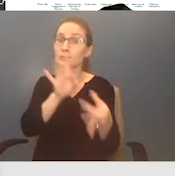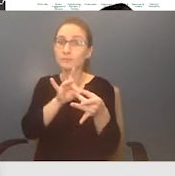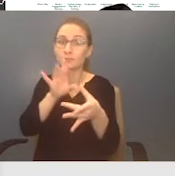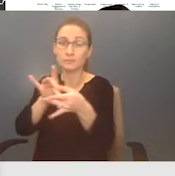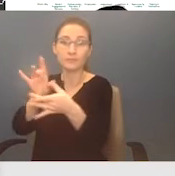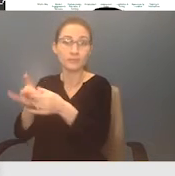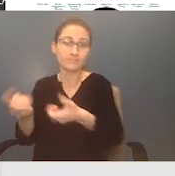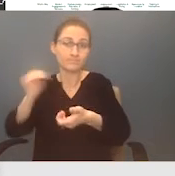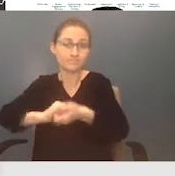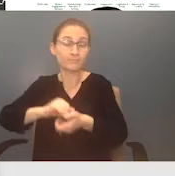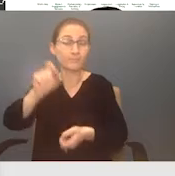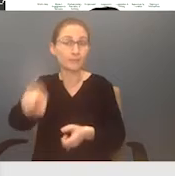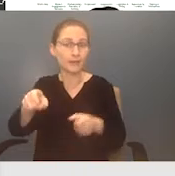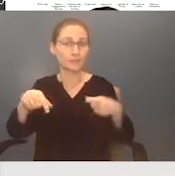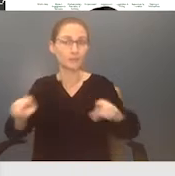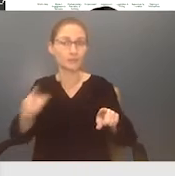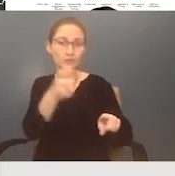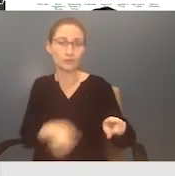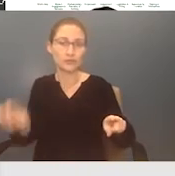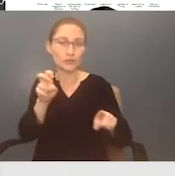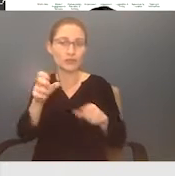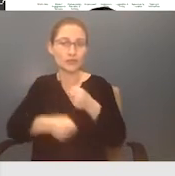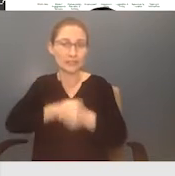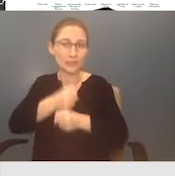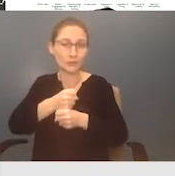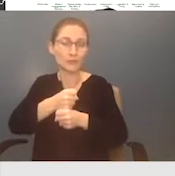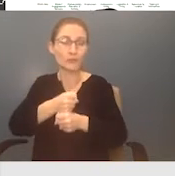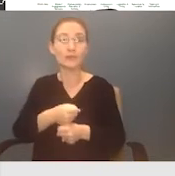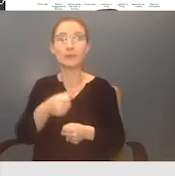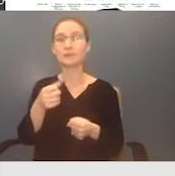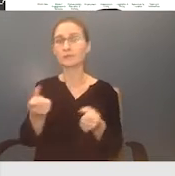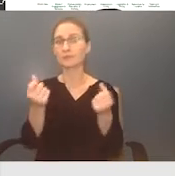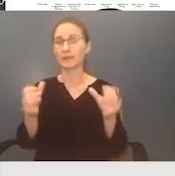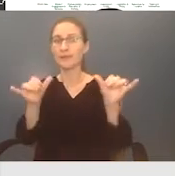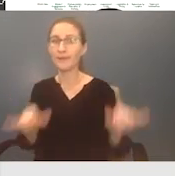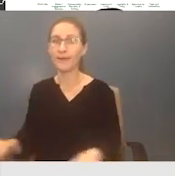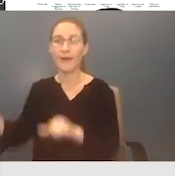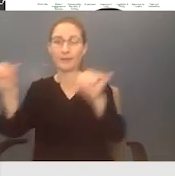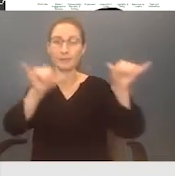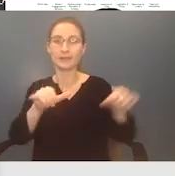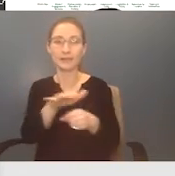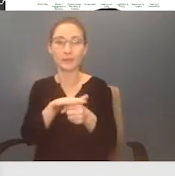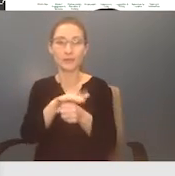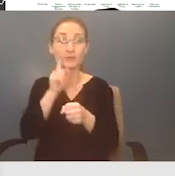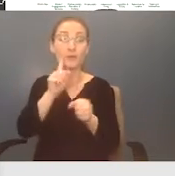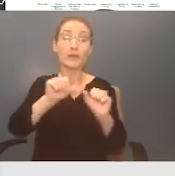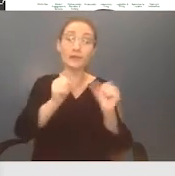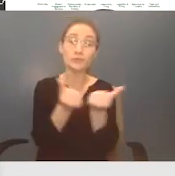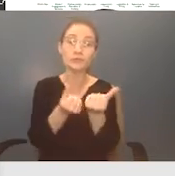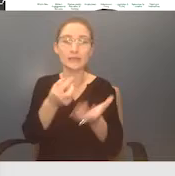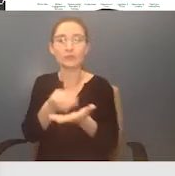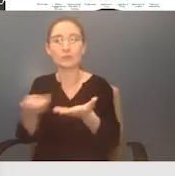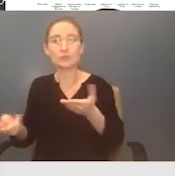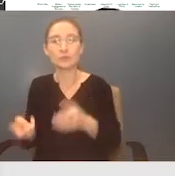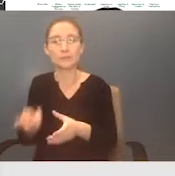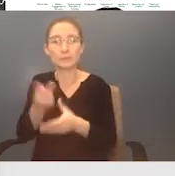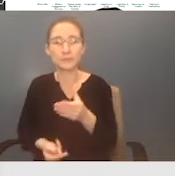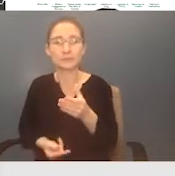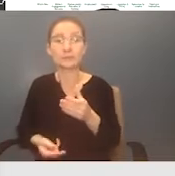years, and this gives a good breakdown of some of the most common areas for agencies and resources and their